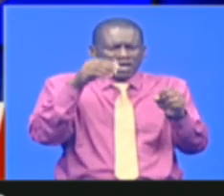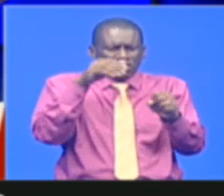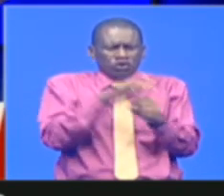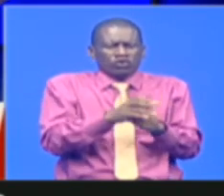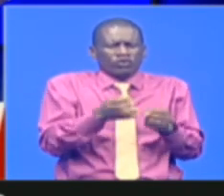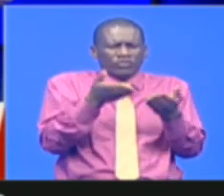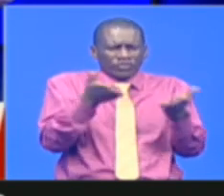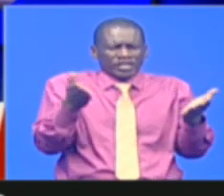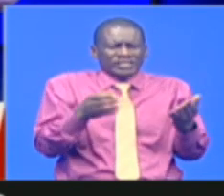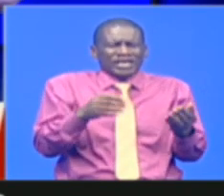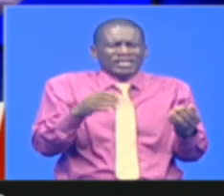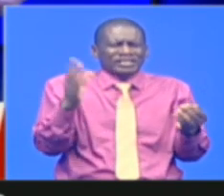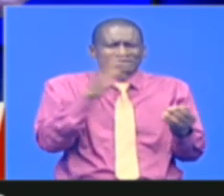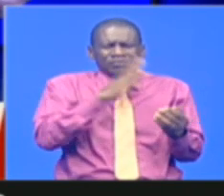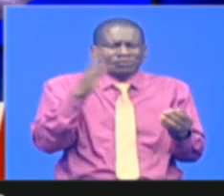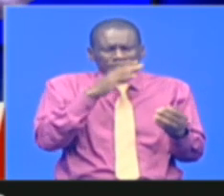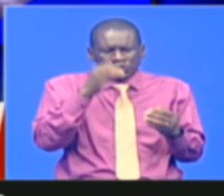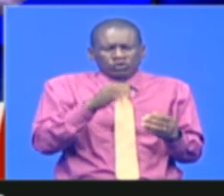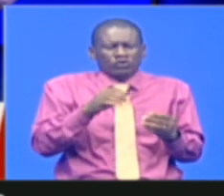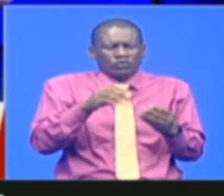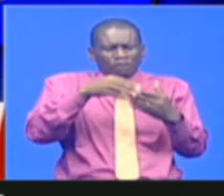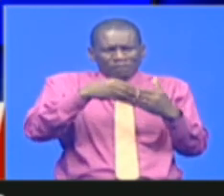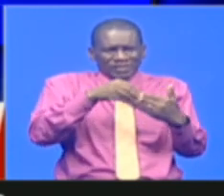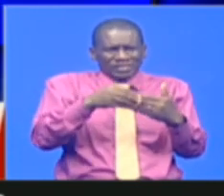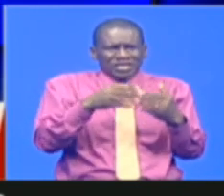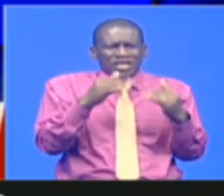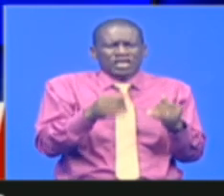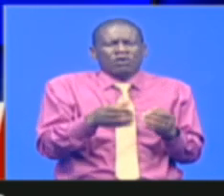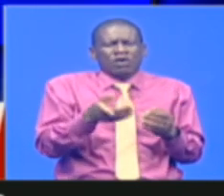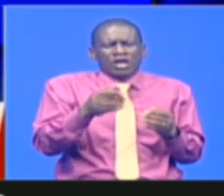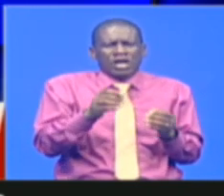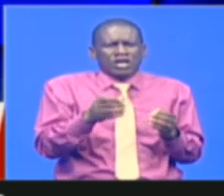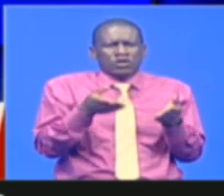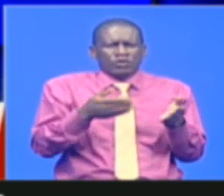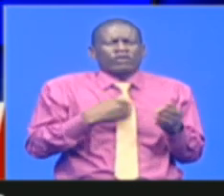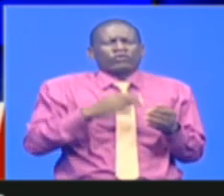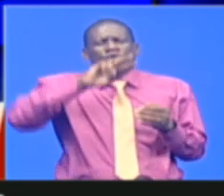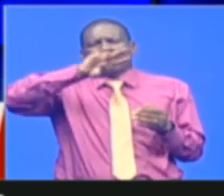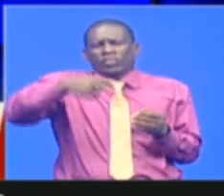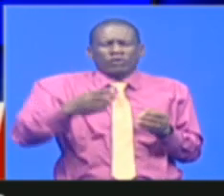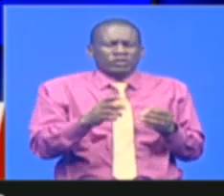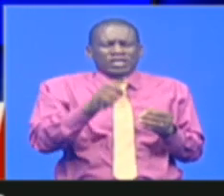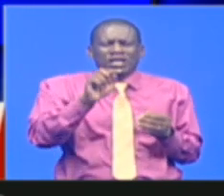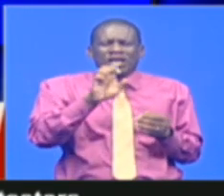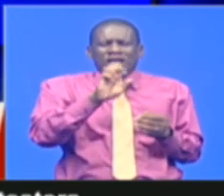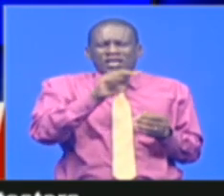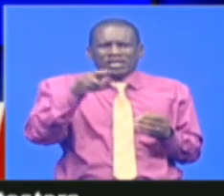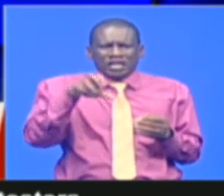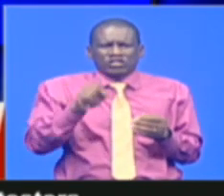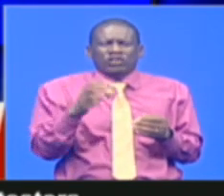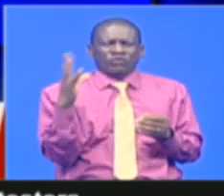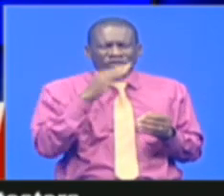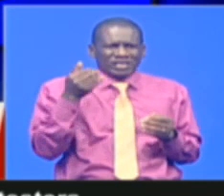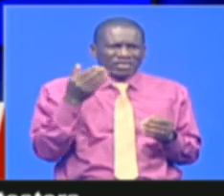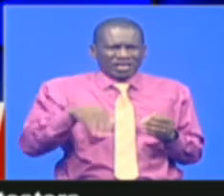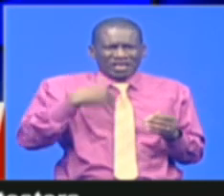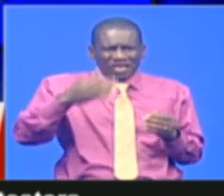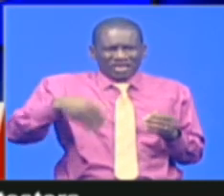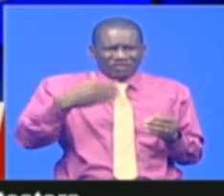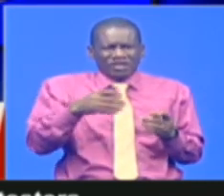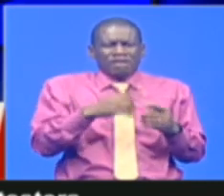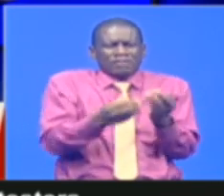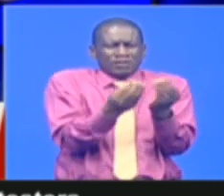waste, especially plastic waste. Nairobi produces more than 2,000 tons of waste a day, but most of it is